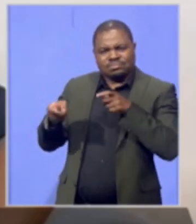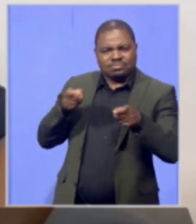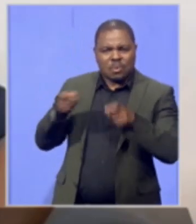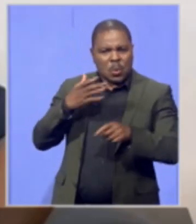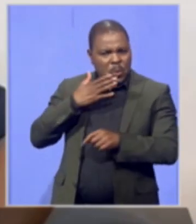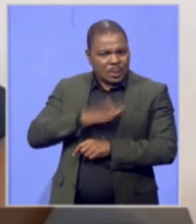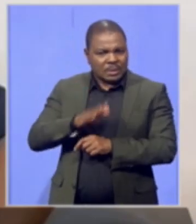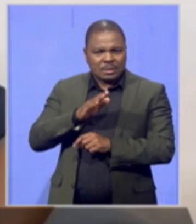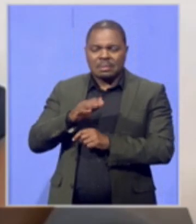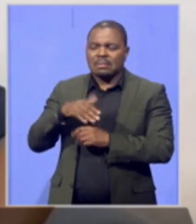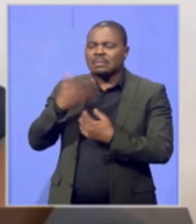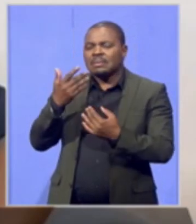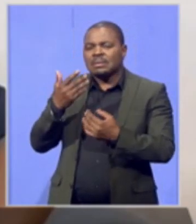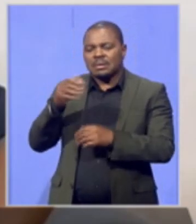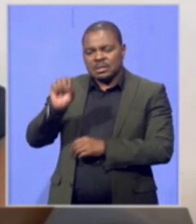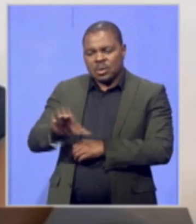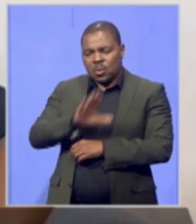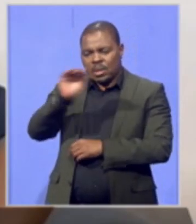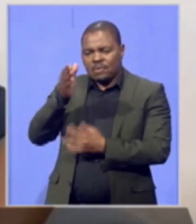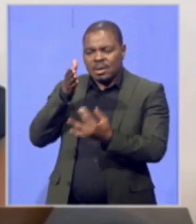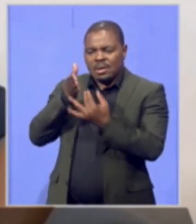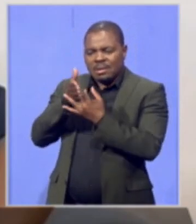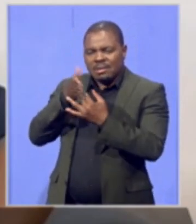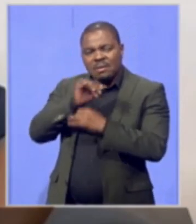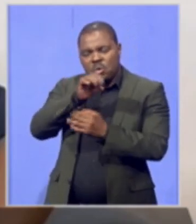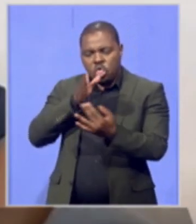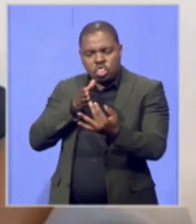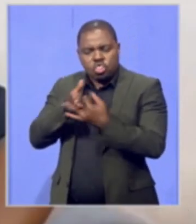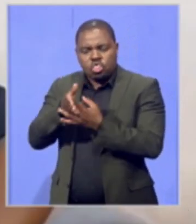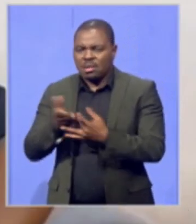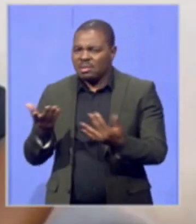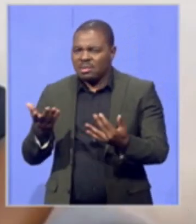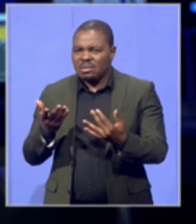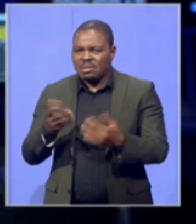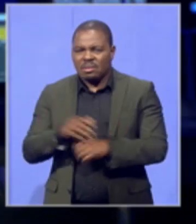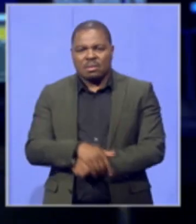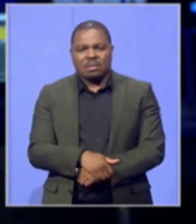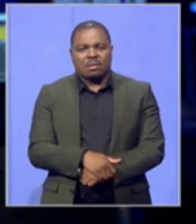interference in internal affairs of our democratic state.